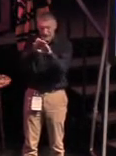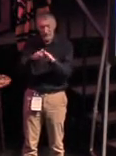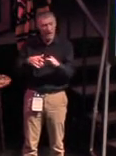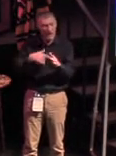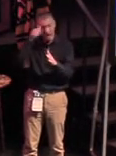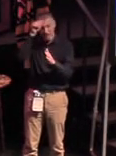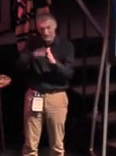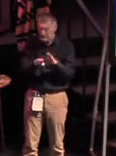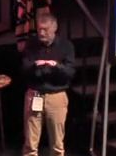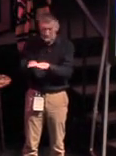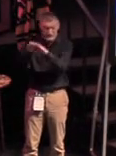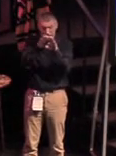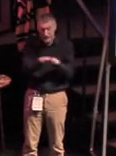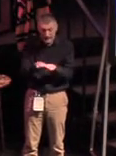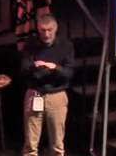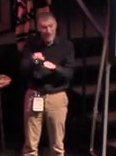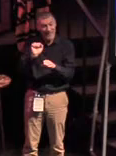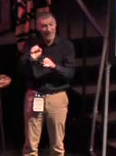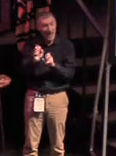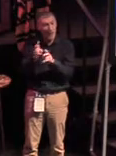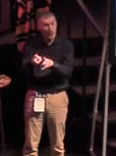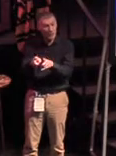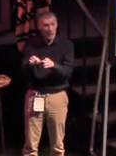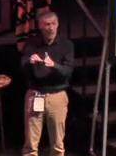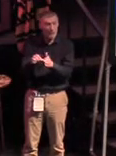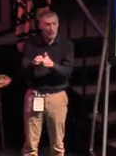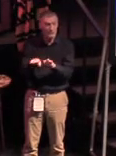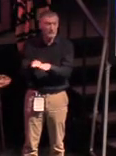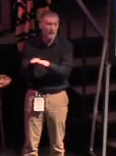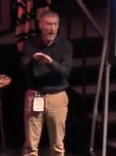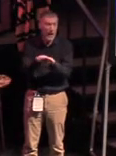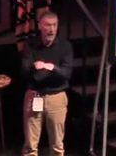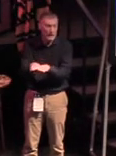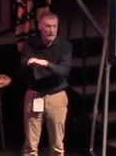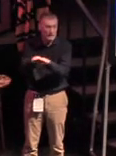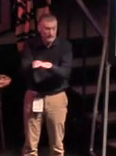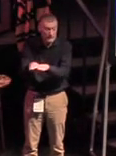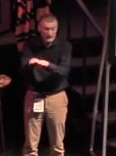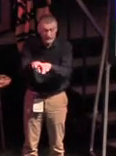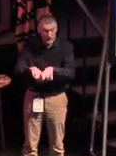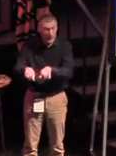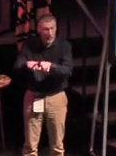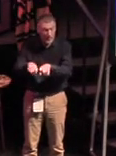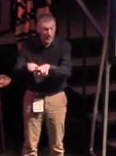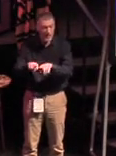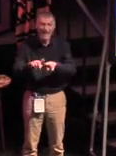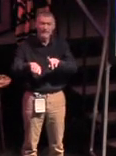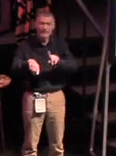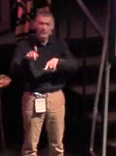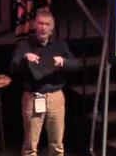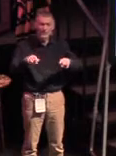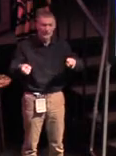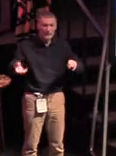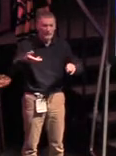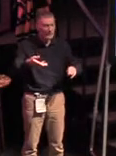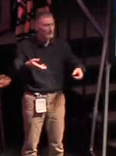with a similar lens. It just makes sense. So once you add diversity into the mix, if you bring different types of people, they're going to have